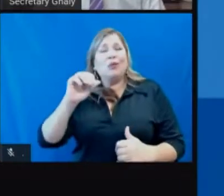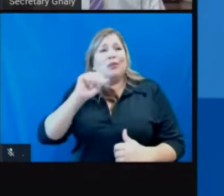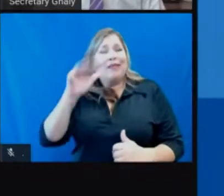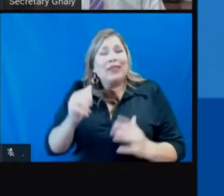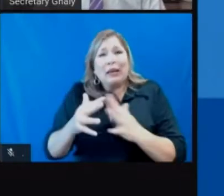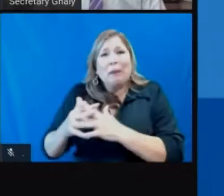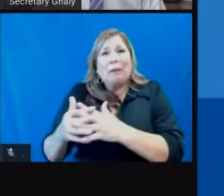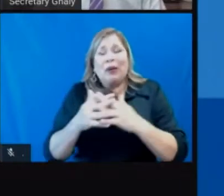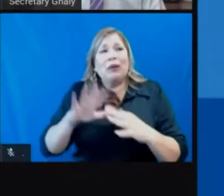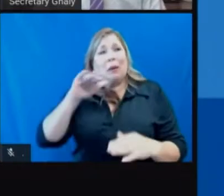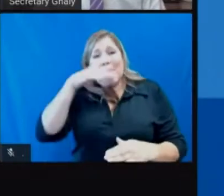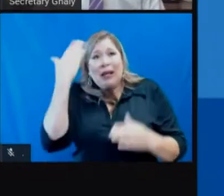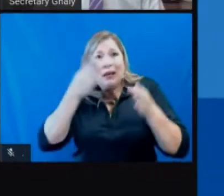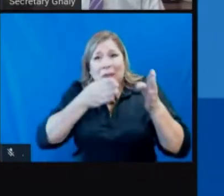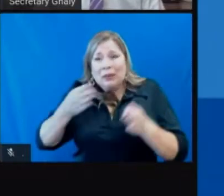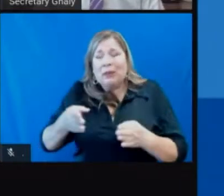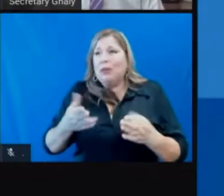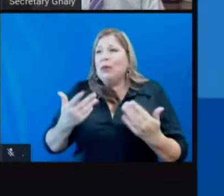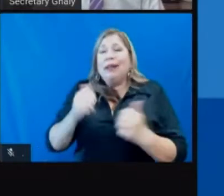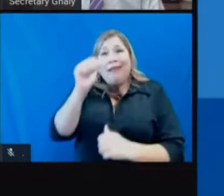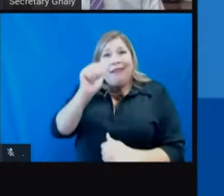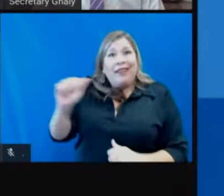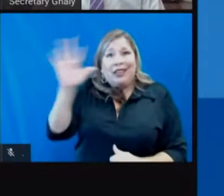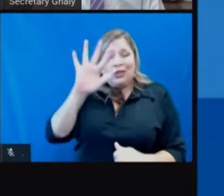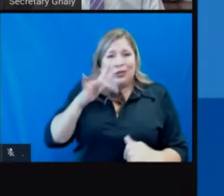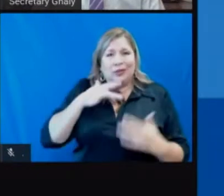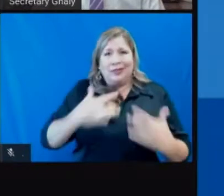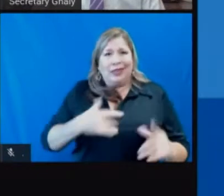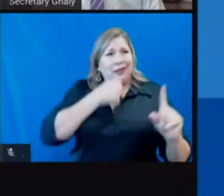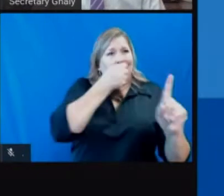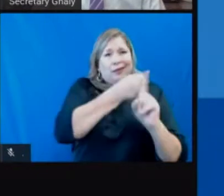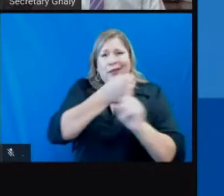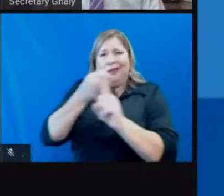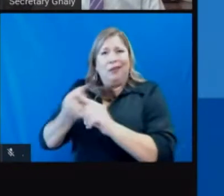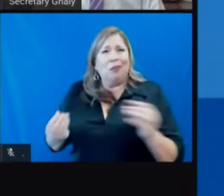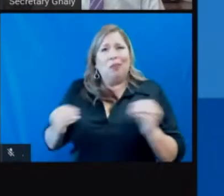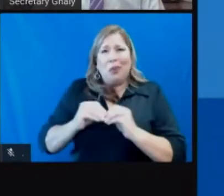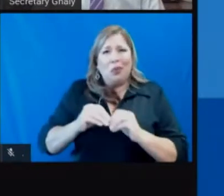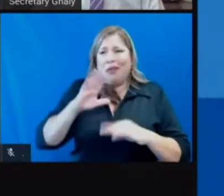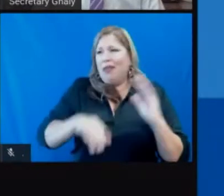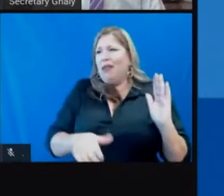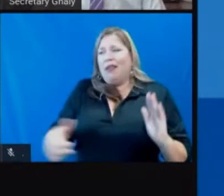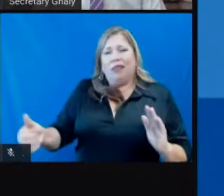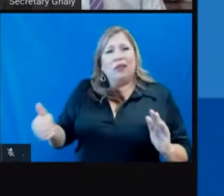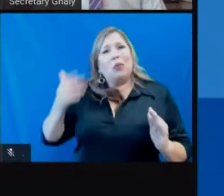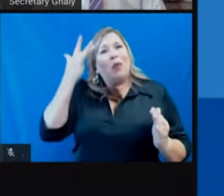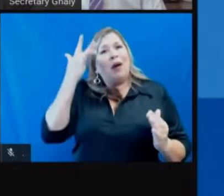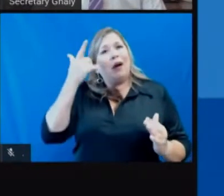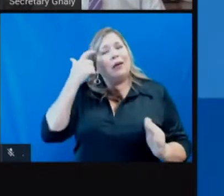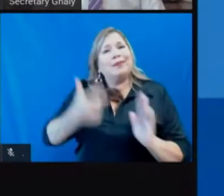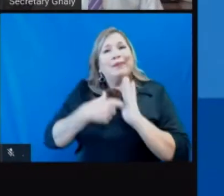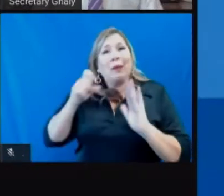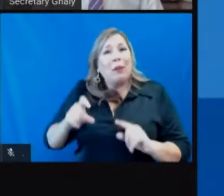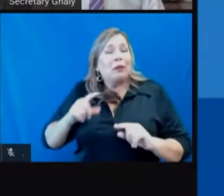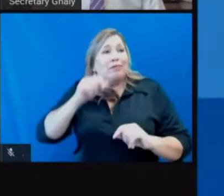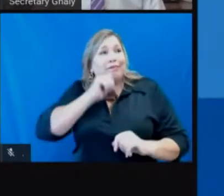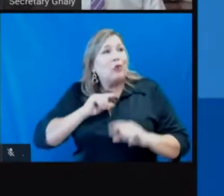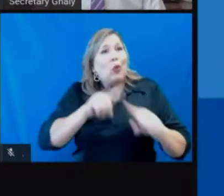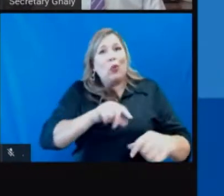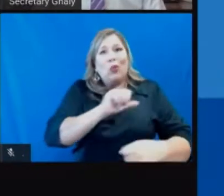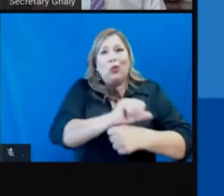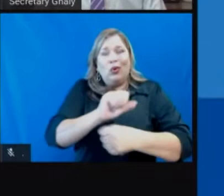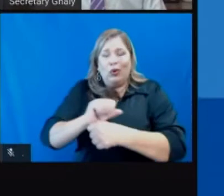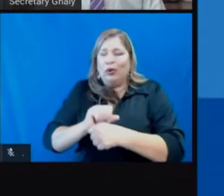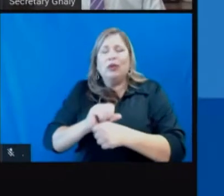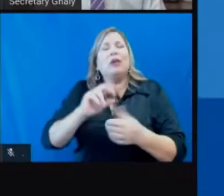neighbors infected because of some of those conditions of work and other situations. And we want to make sure we do all